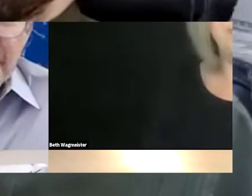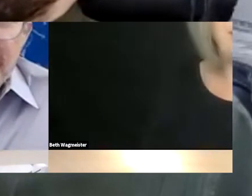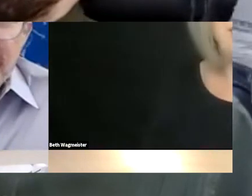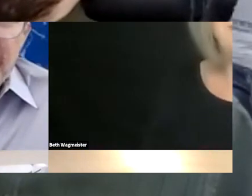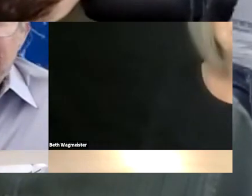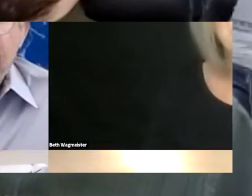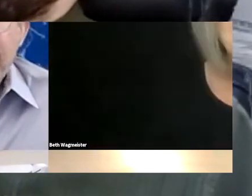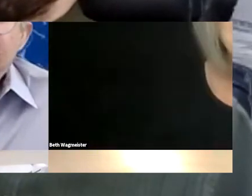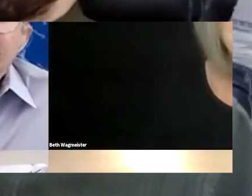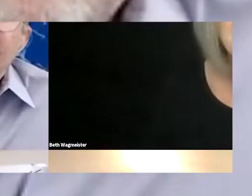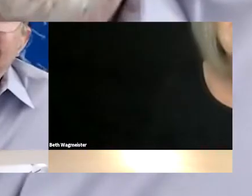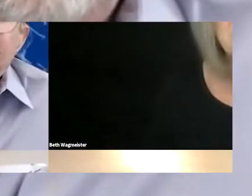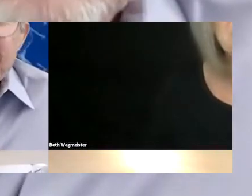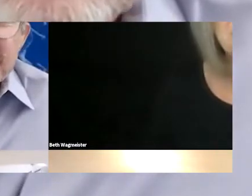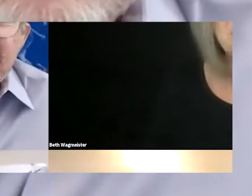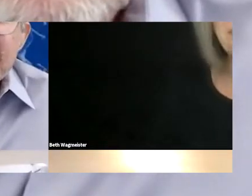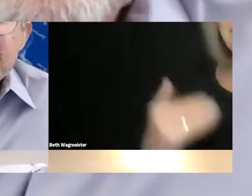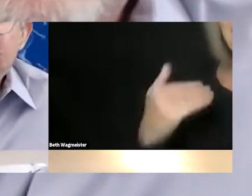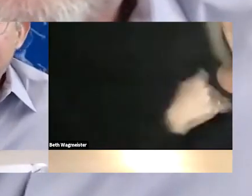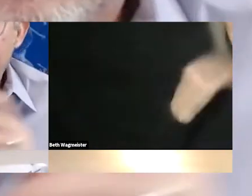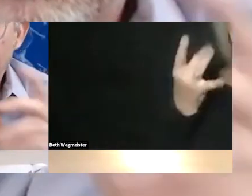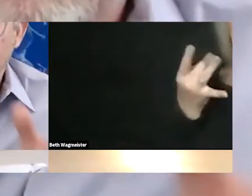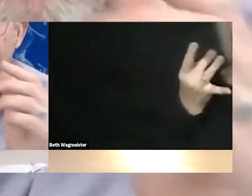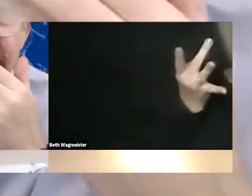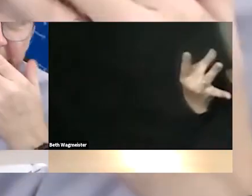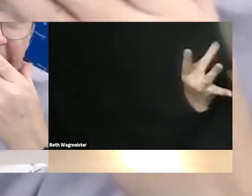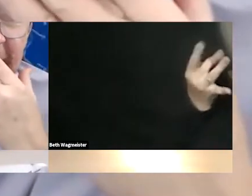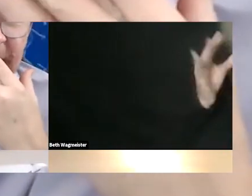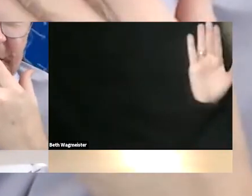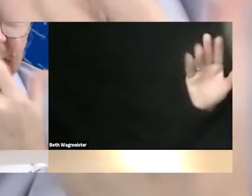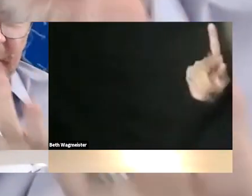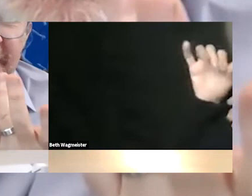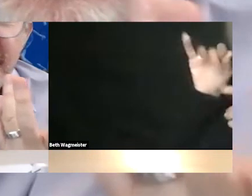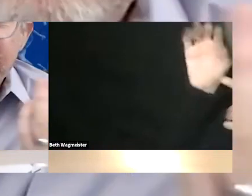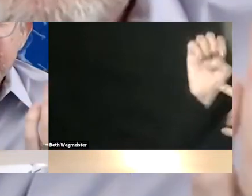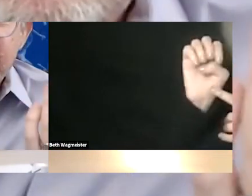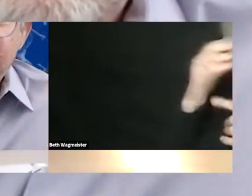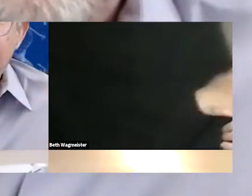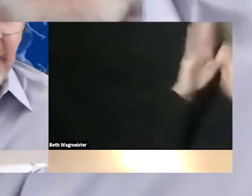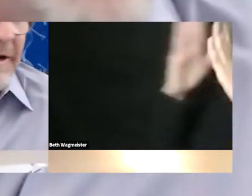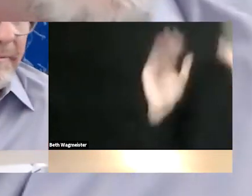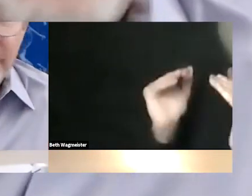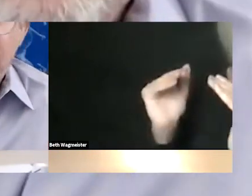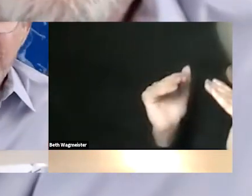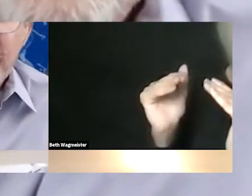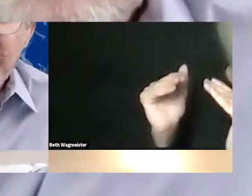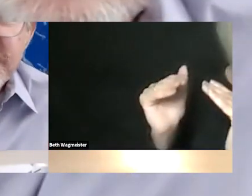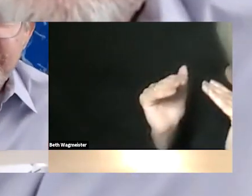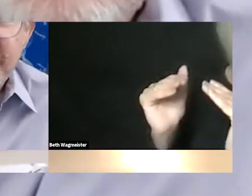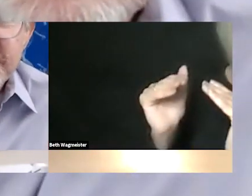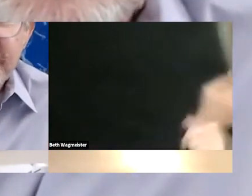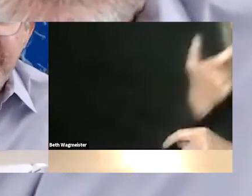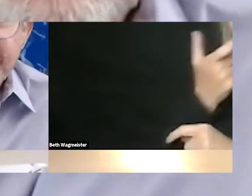Right. Yeah, having it be sticky to your profile, because in my house, we